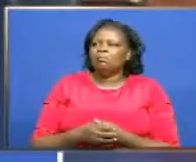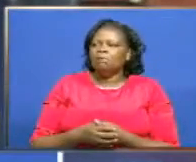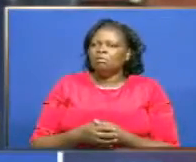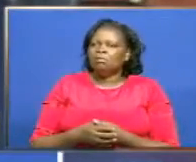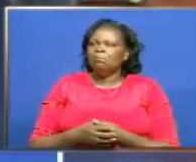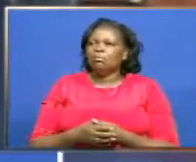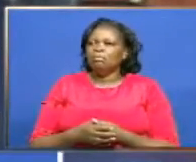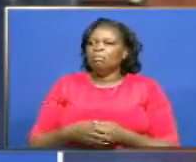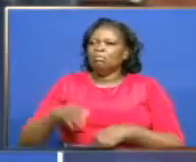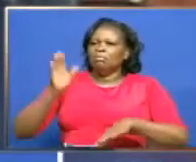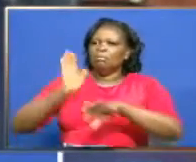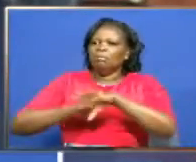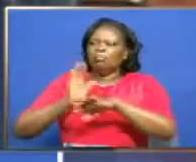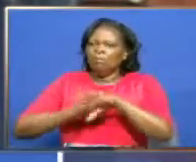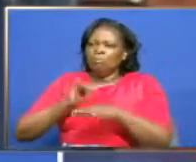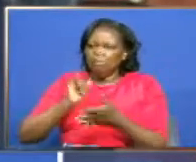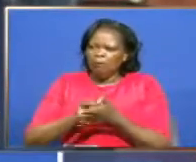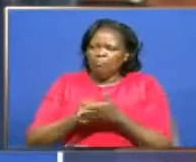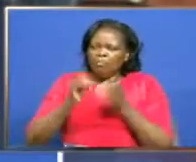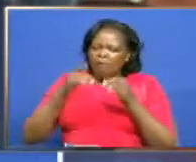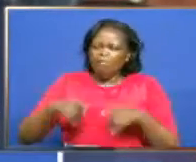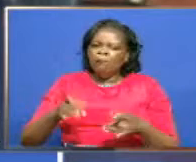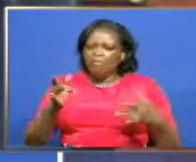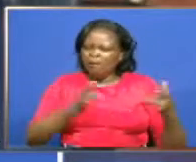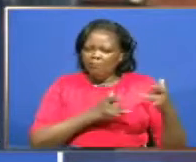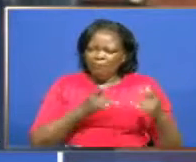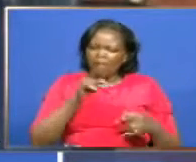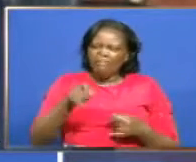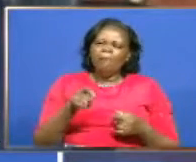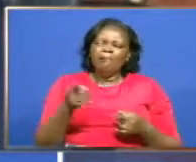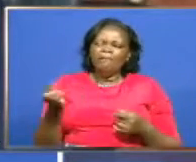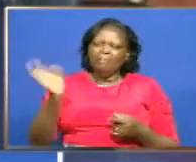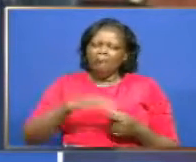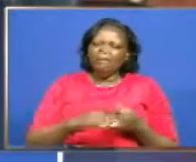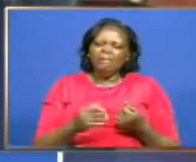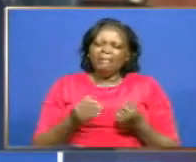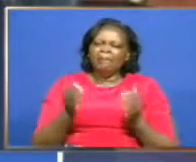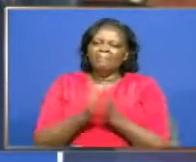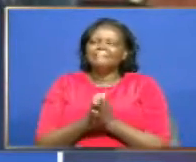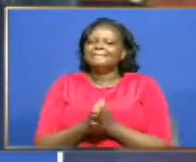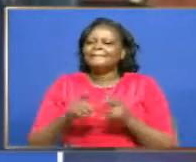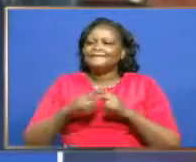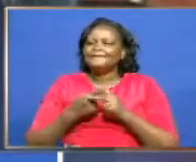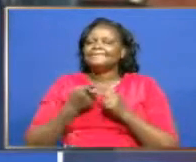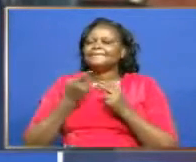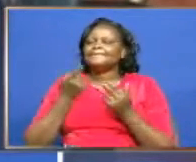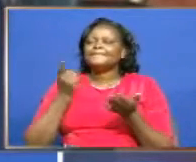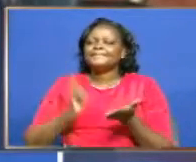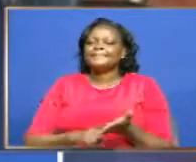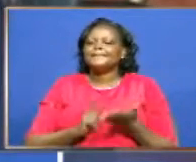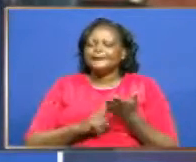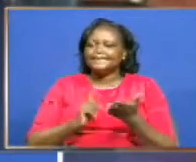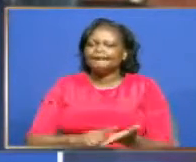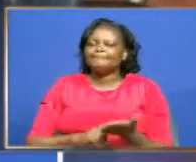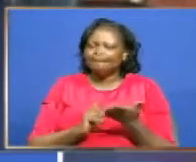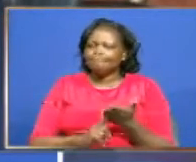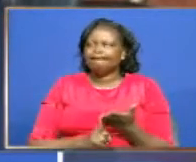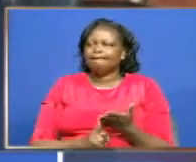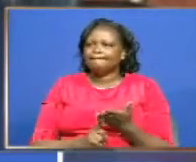very good that if they consider that, come back and we begin our discussions